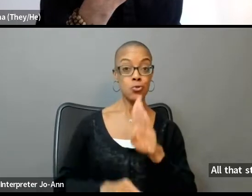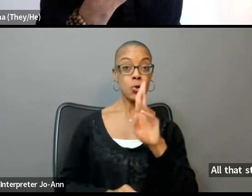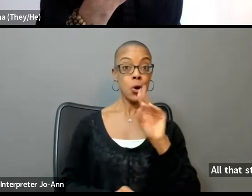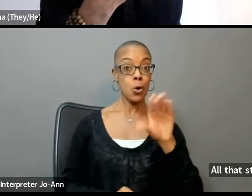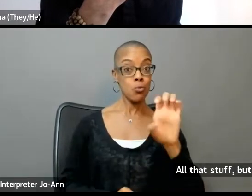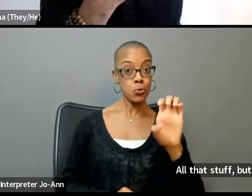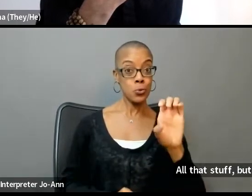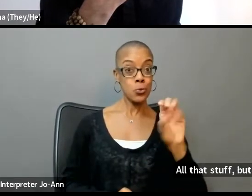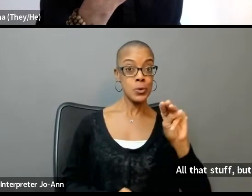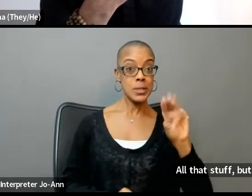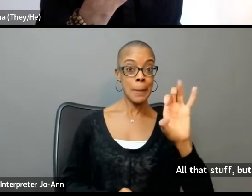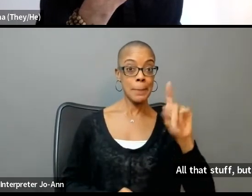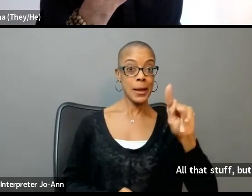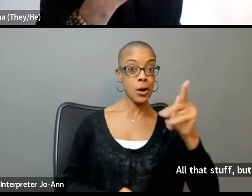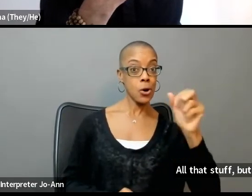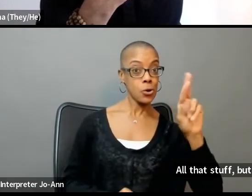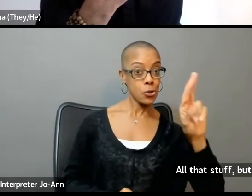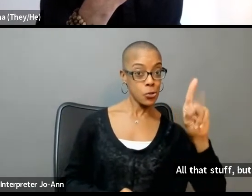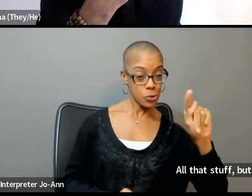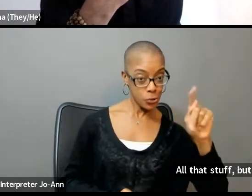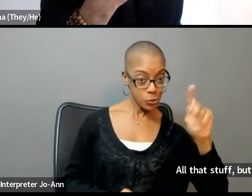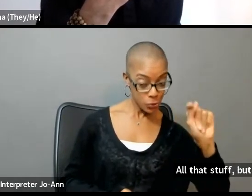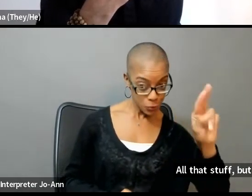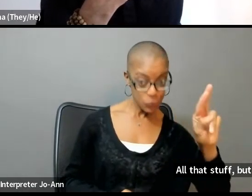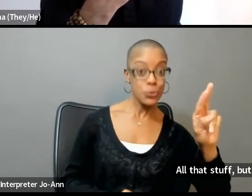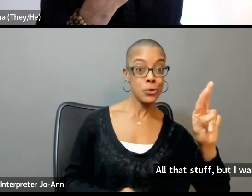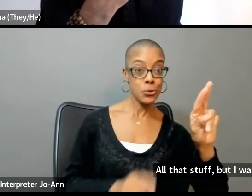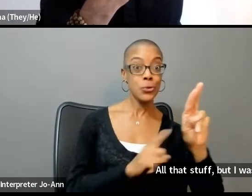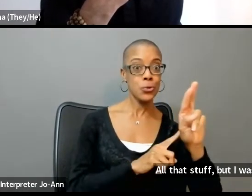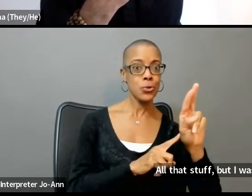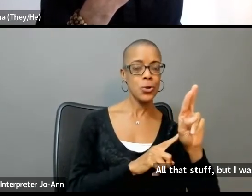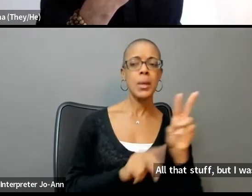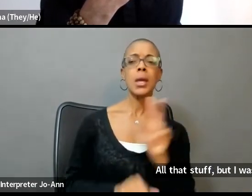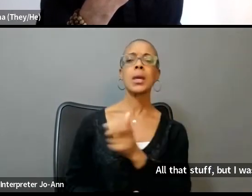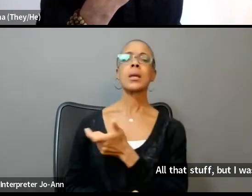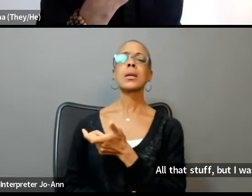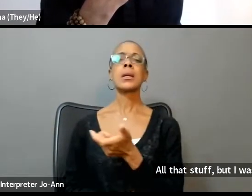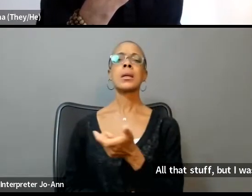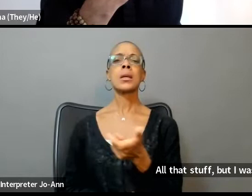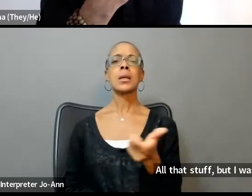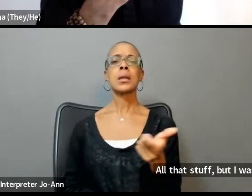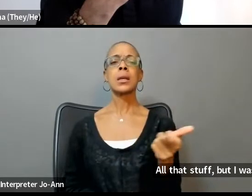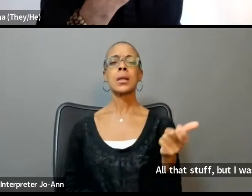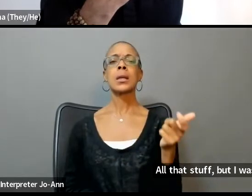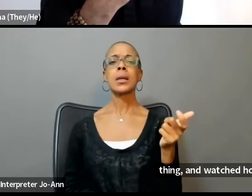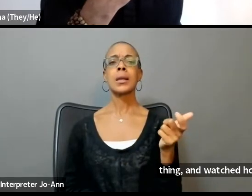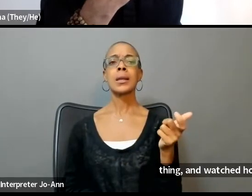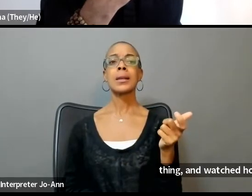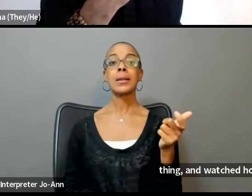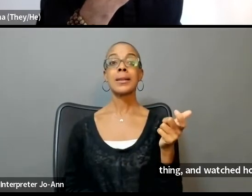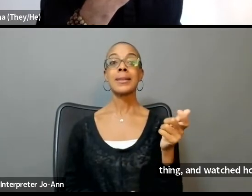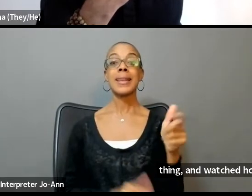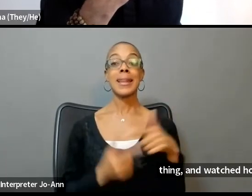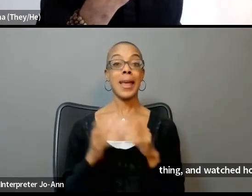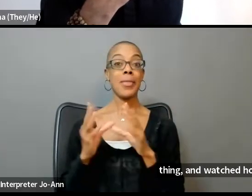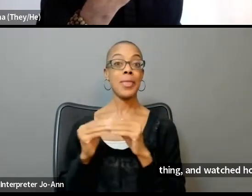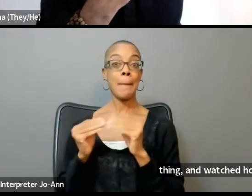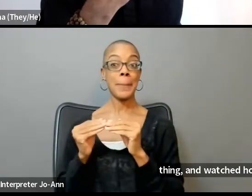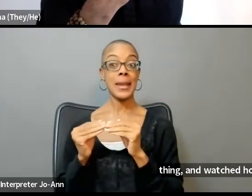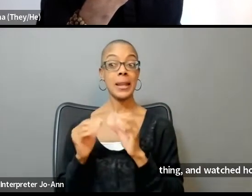and watched how that all played out. And even down to the meeting that they had at the 519, and